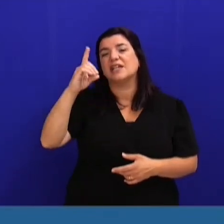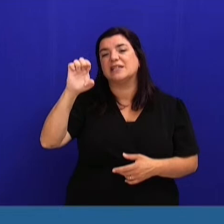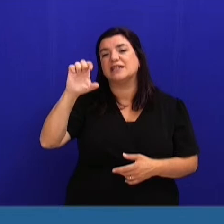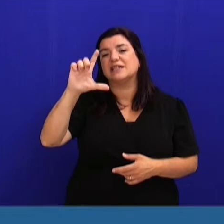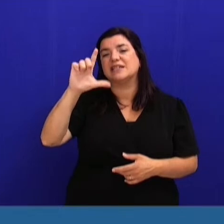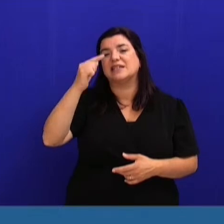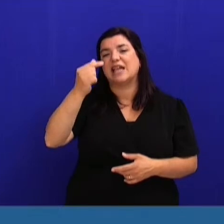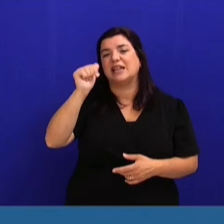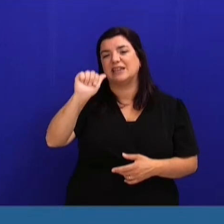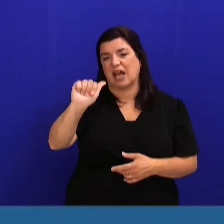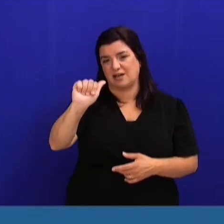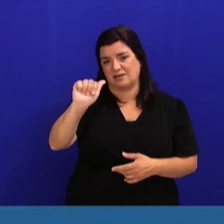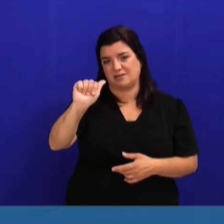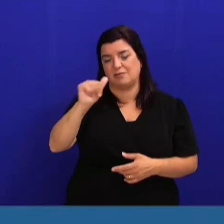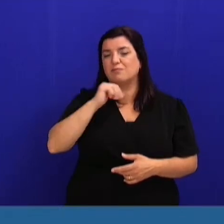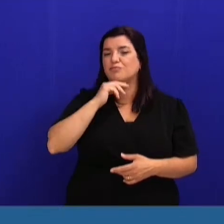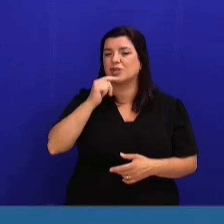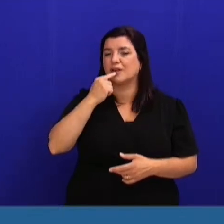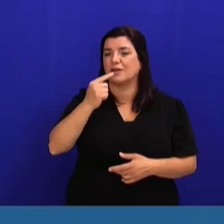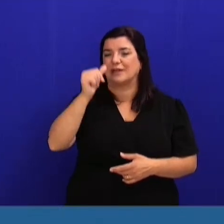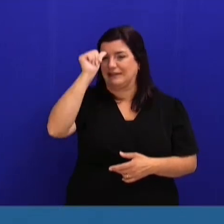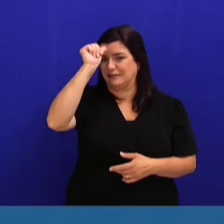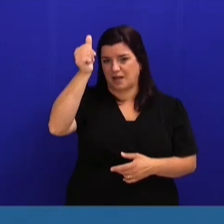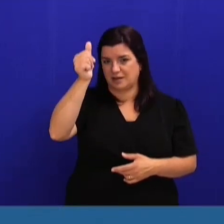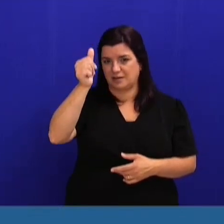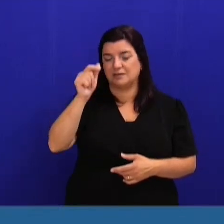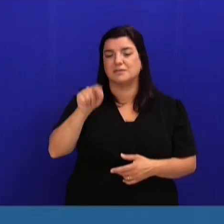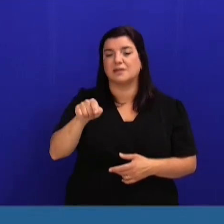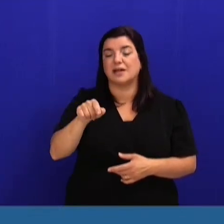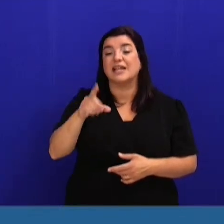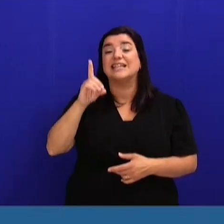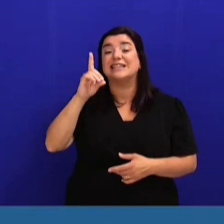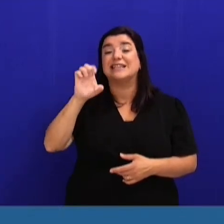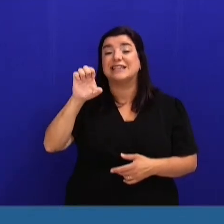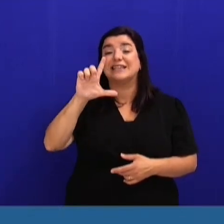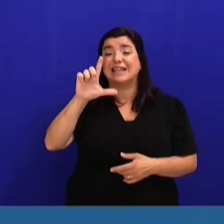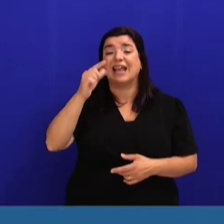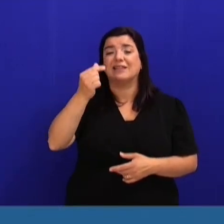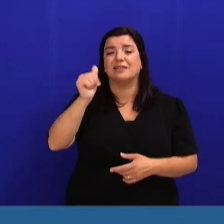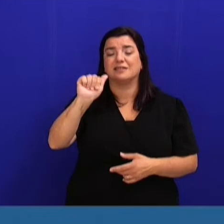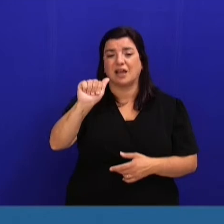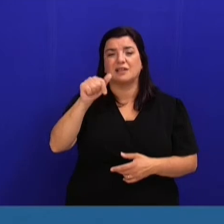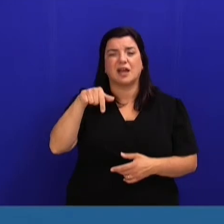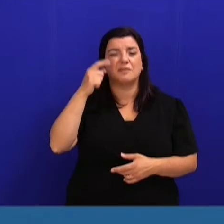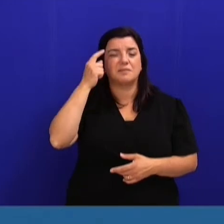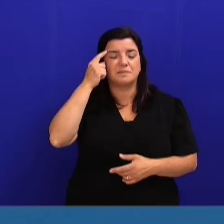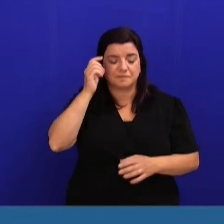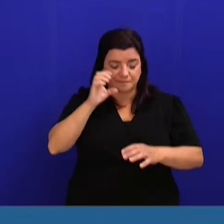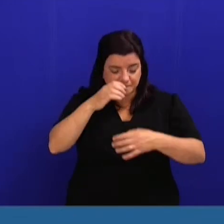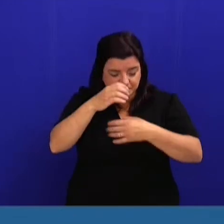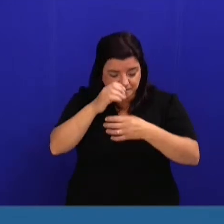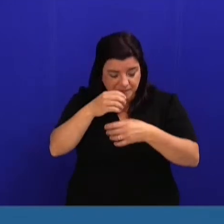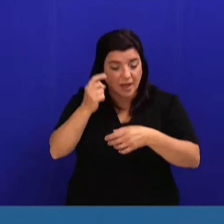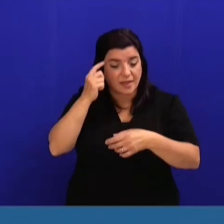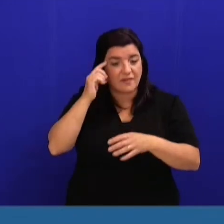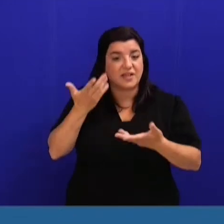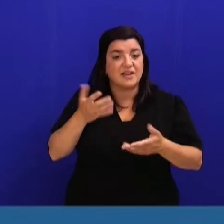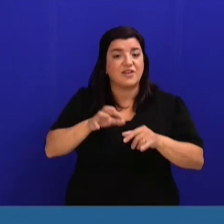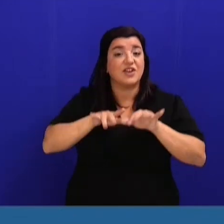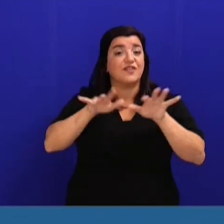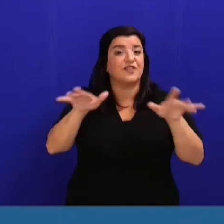li rridu nkomplu naraw x'inhu dan it-tip ta' variant, imma l-iktar ħaġa importanti li nafu kif jinfirxu u nżommu mal-mezzi